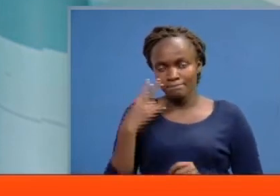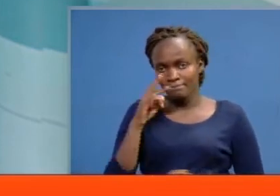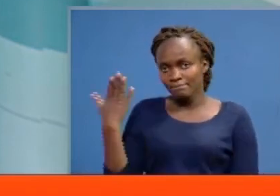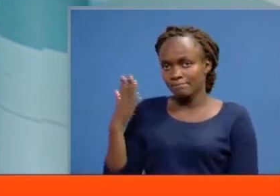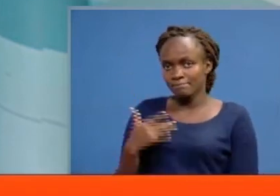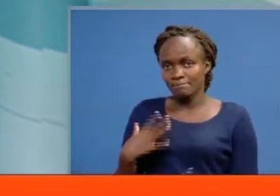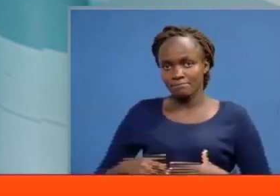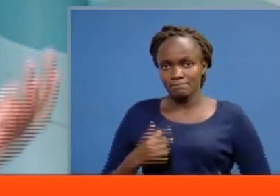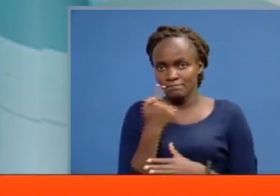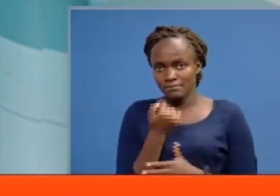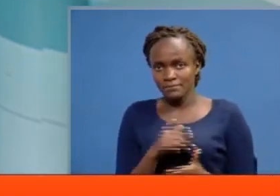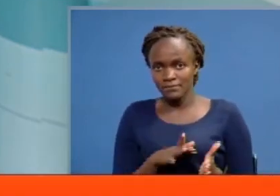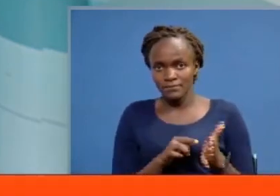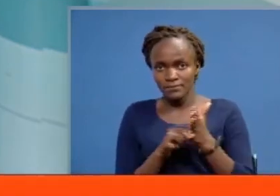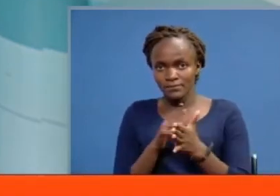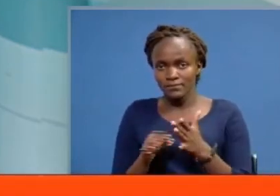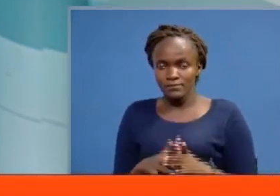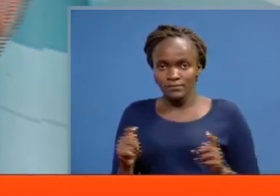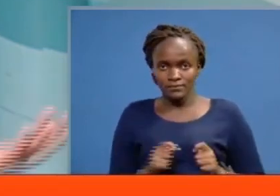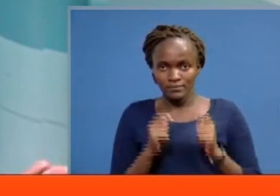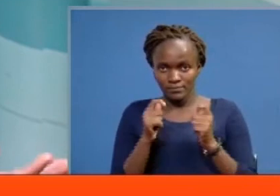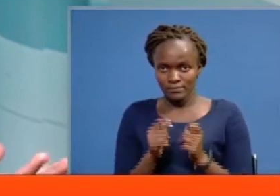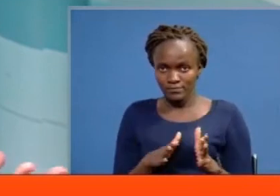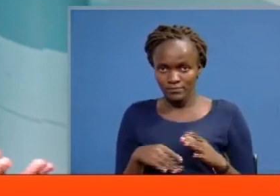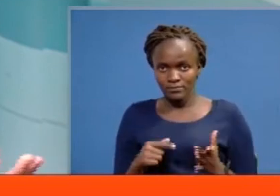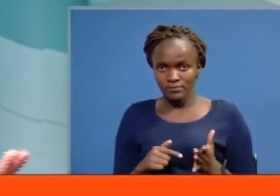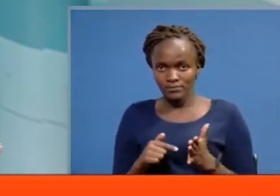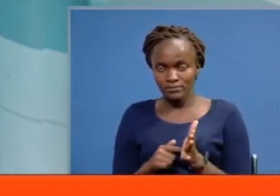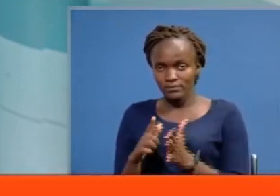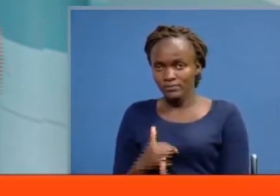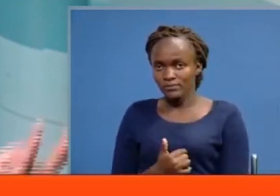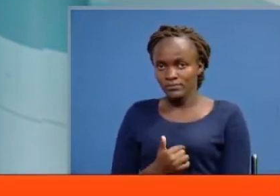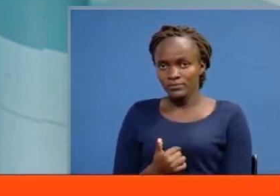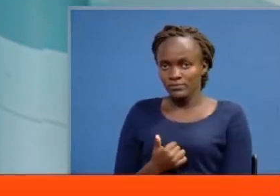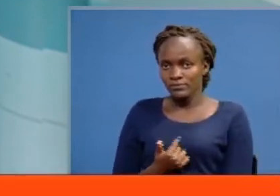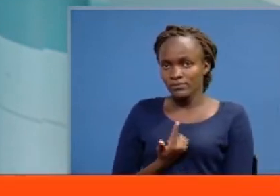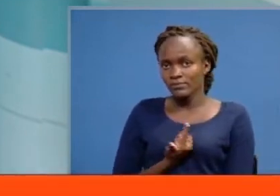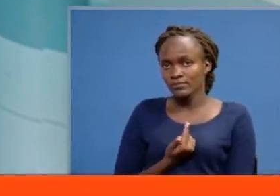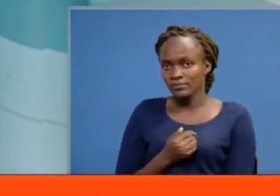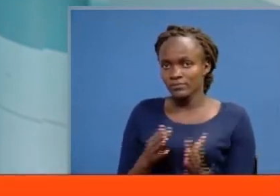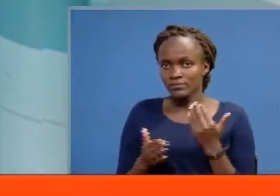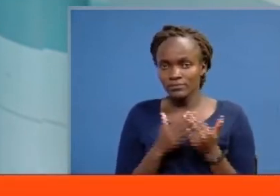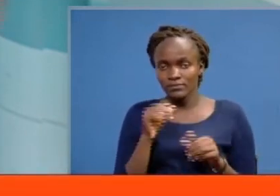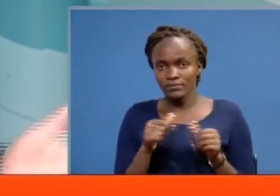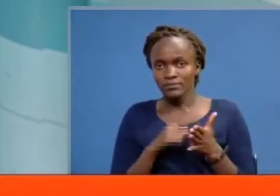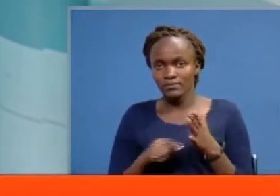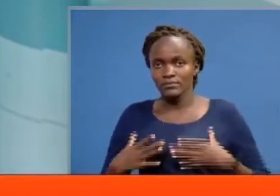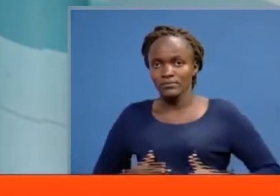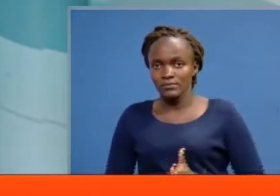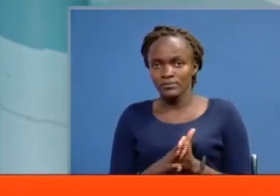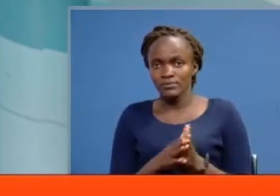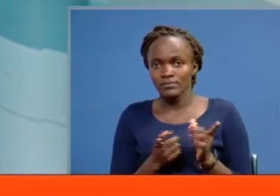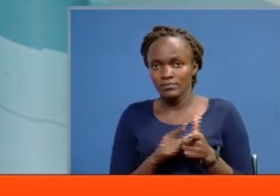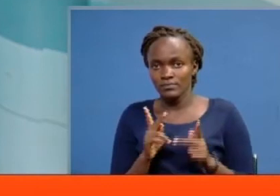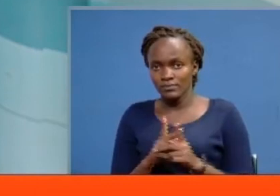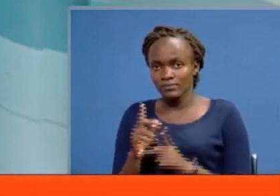anybody that were intentional about putting themselves out, they didn't care about what people were going to say. They just pushed themselves and they